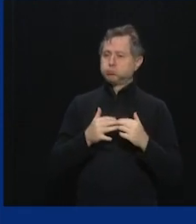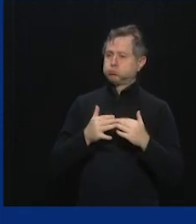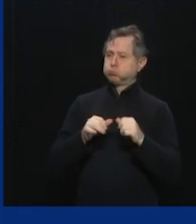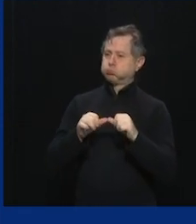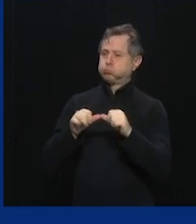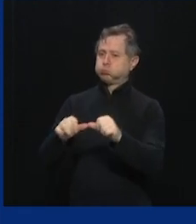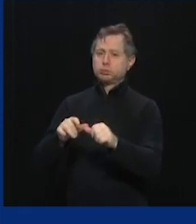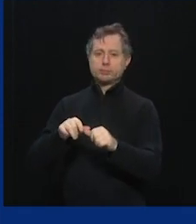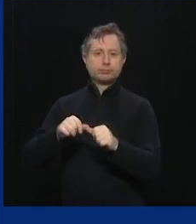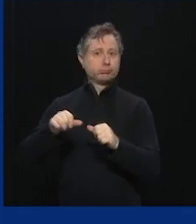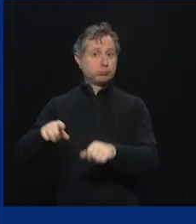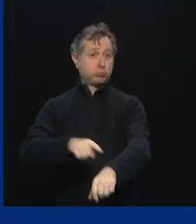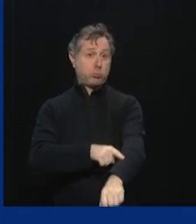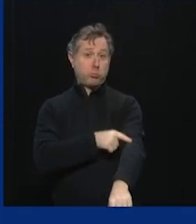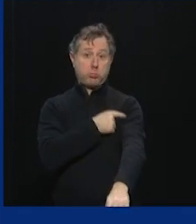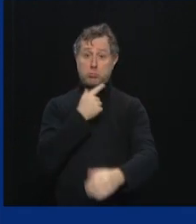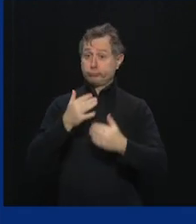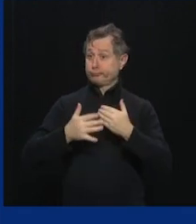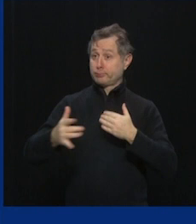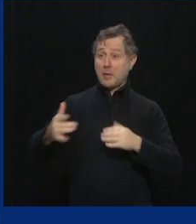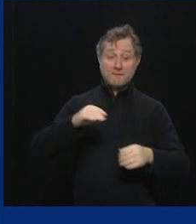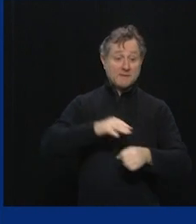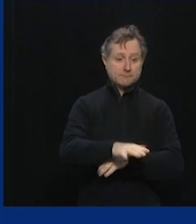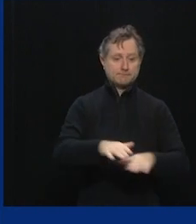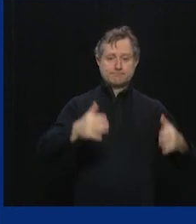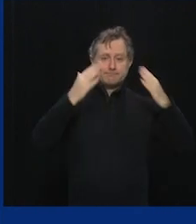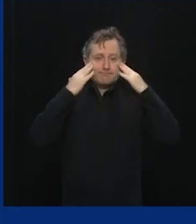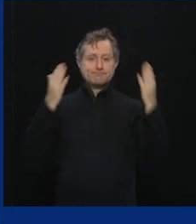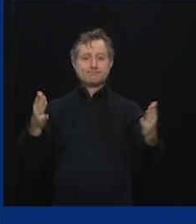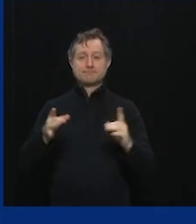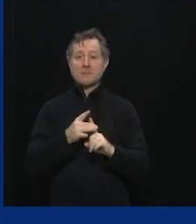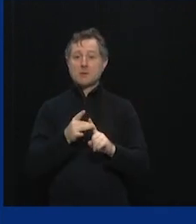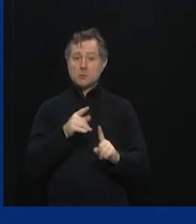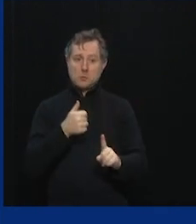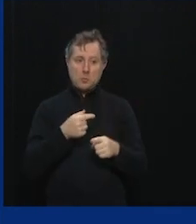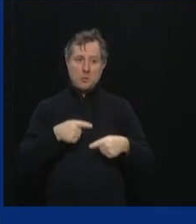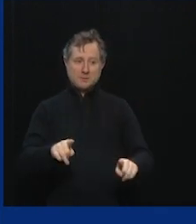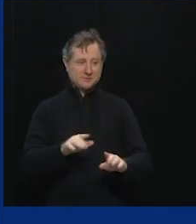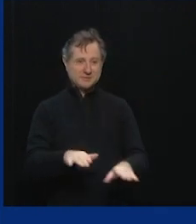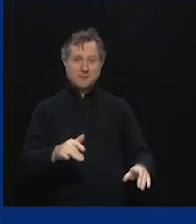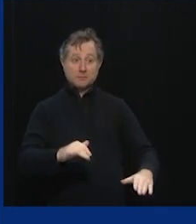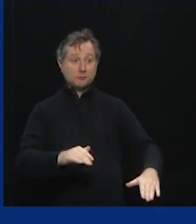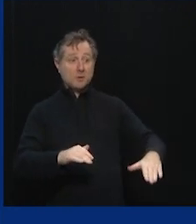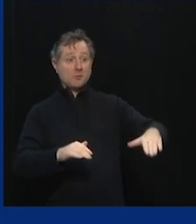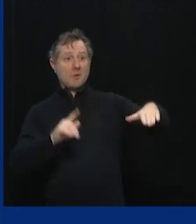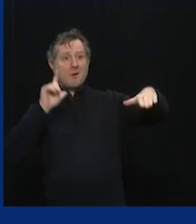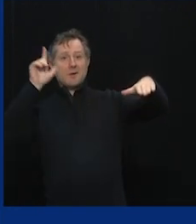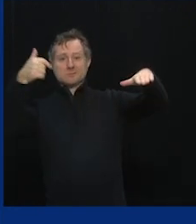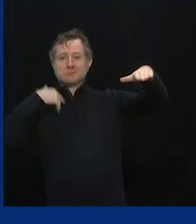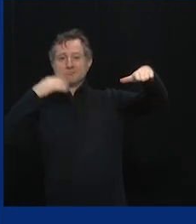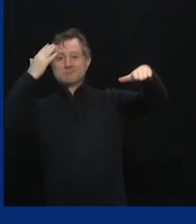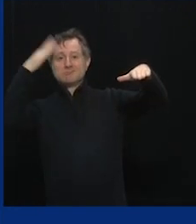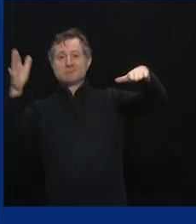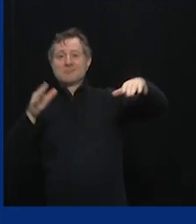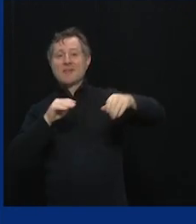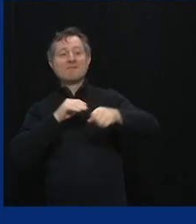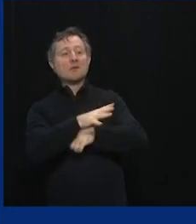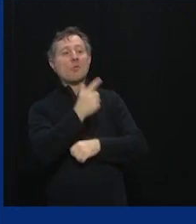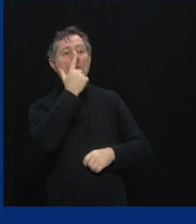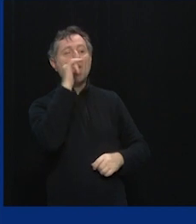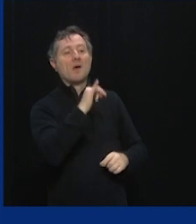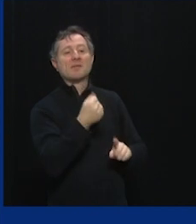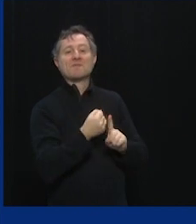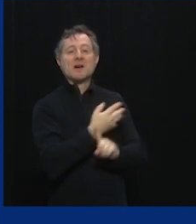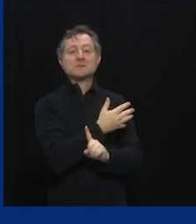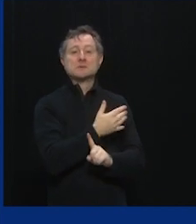how that affects children in the long term if they contract COVID as a child. So I'm asking all parents to put the health of their children first,